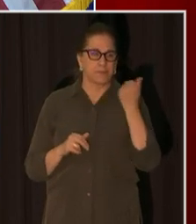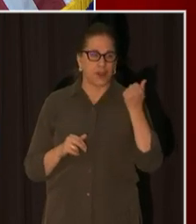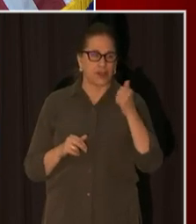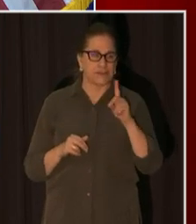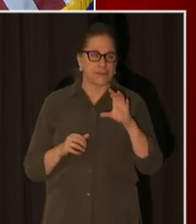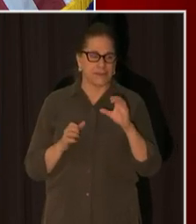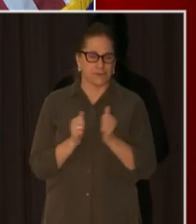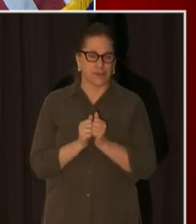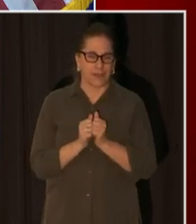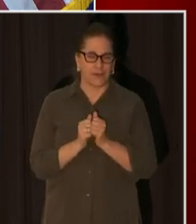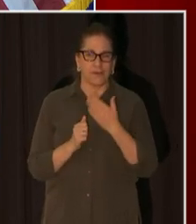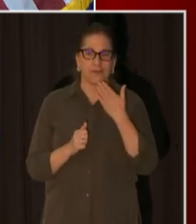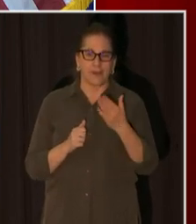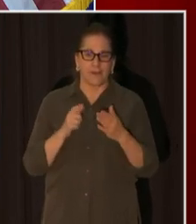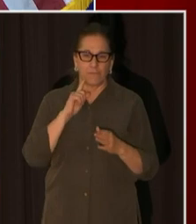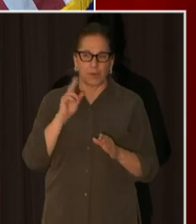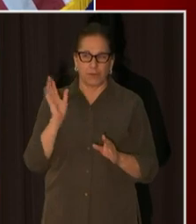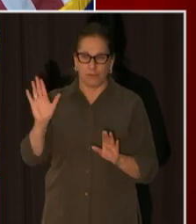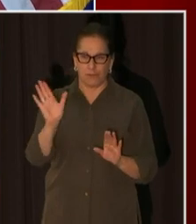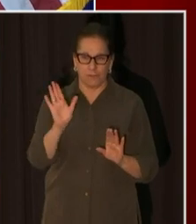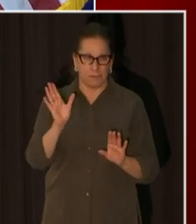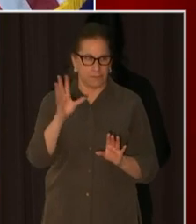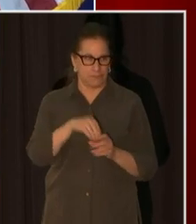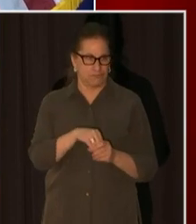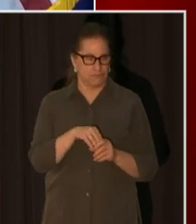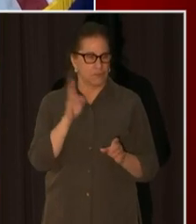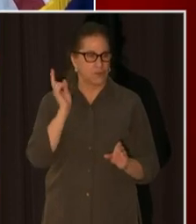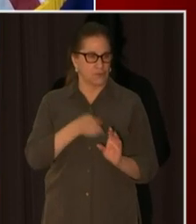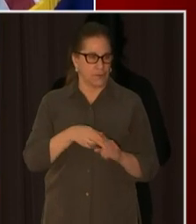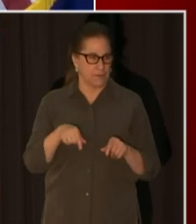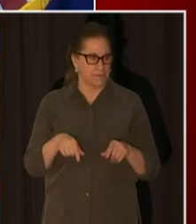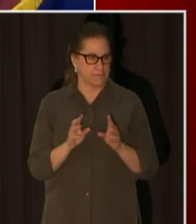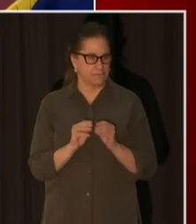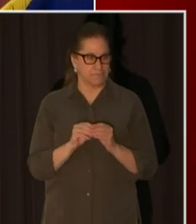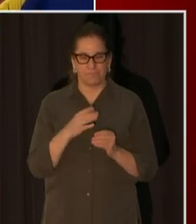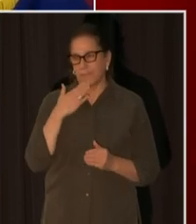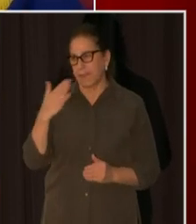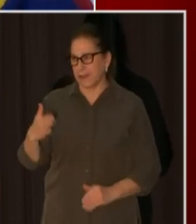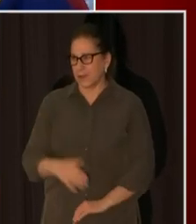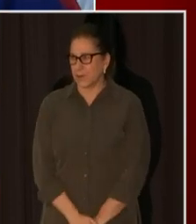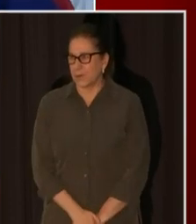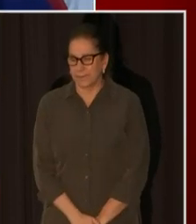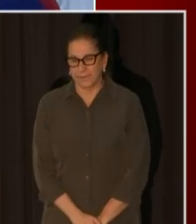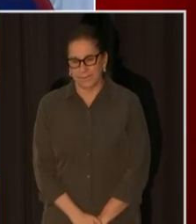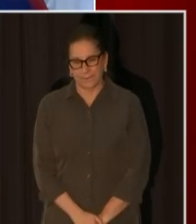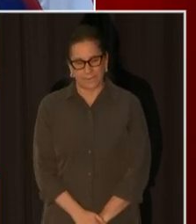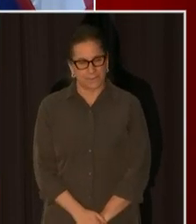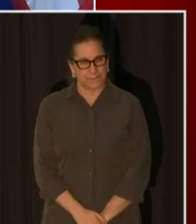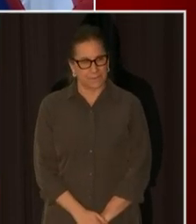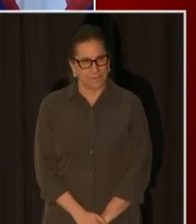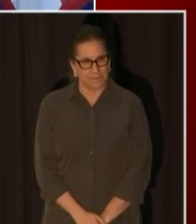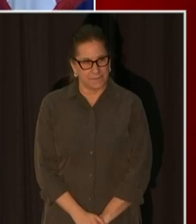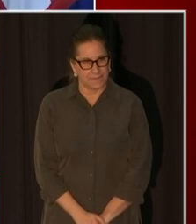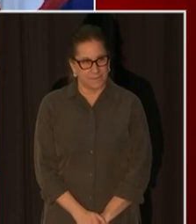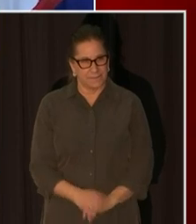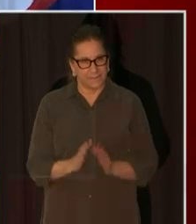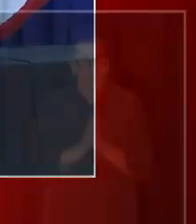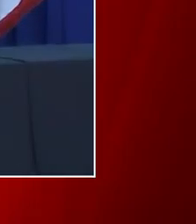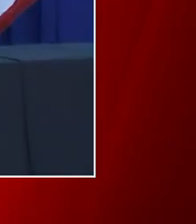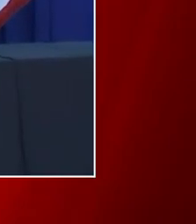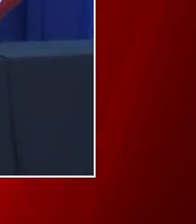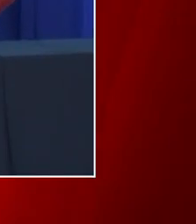isolating. And when we say we're all in this together, I mean, if there is anything that I really want people to know